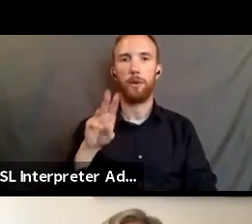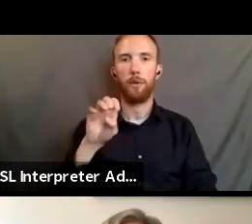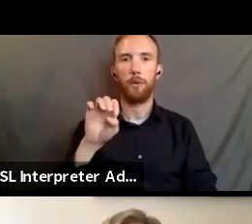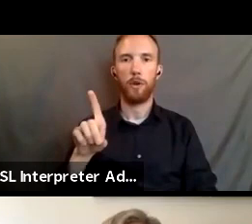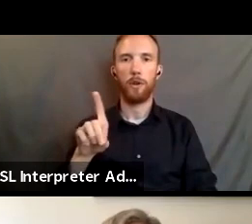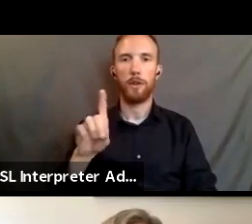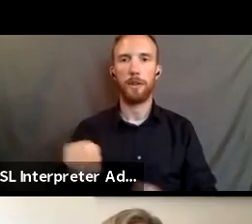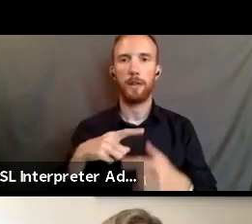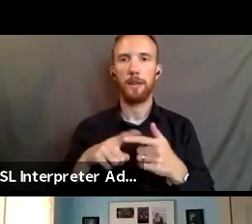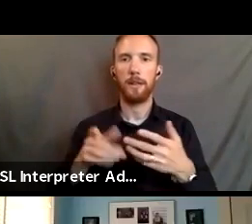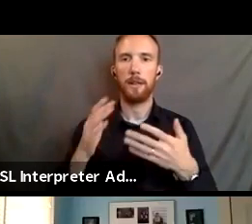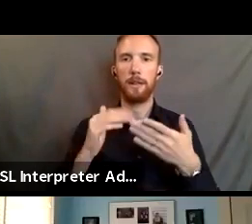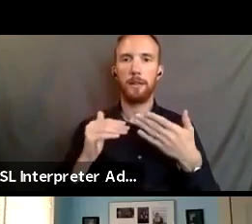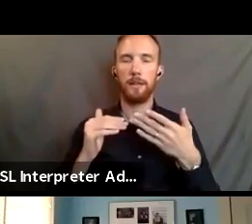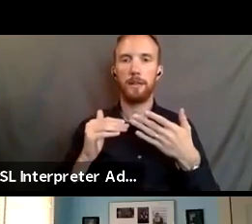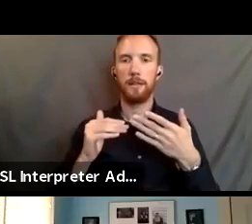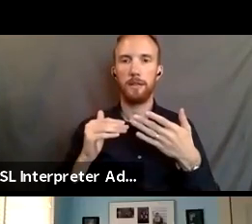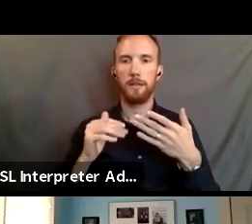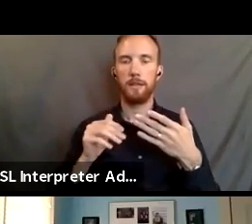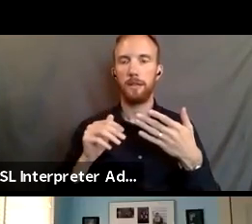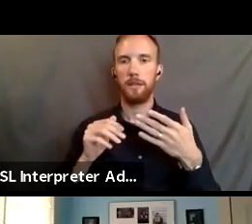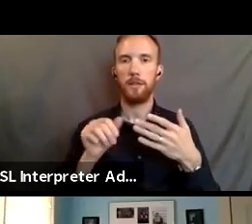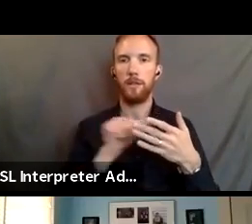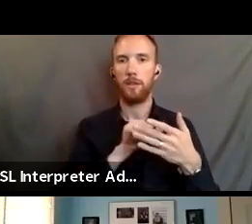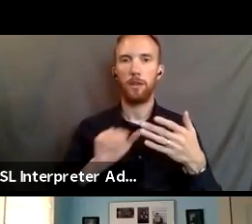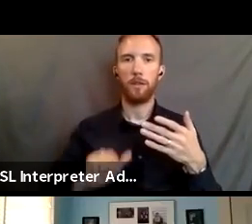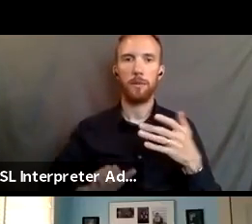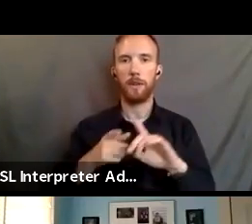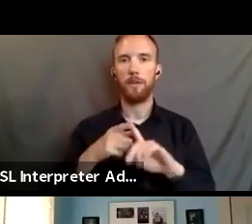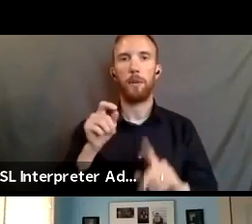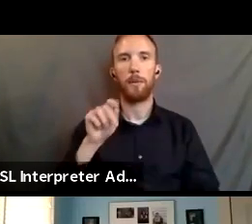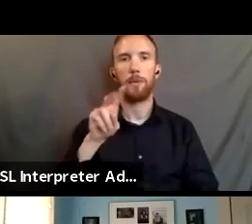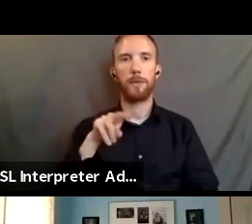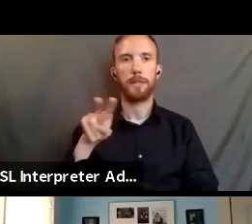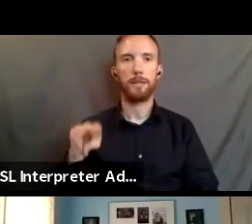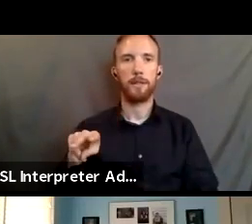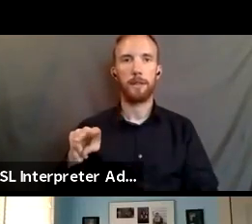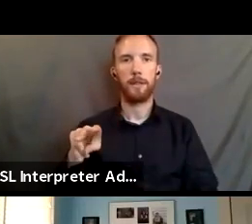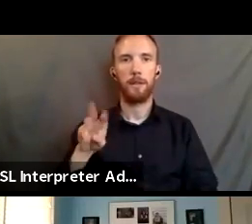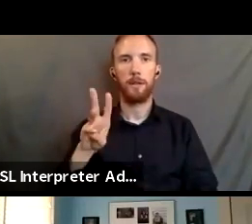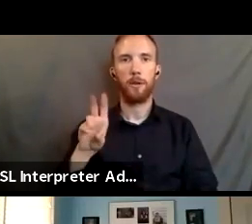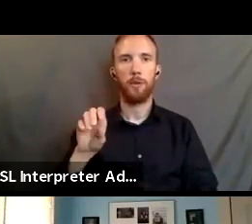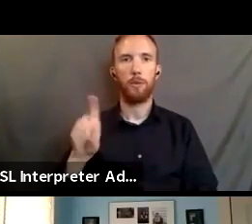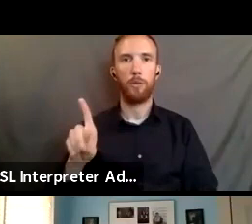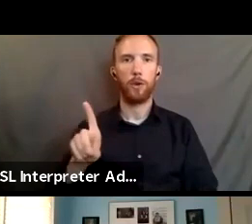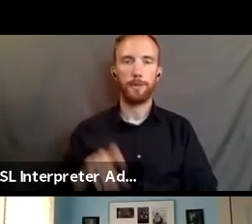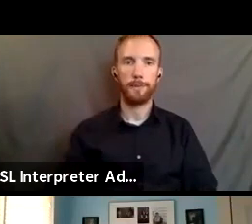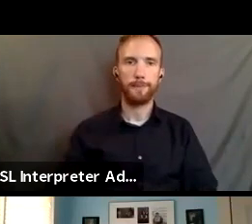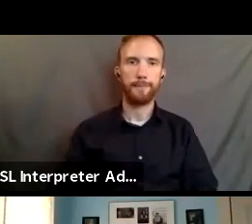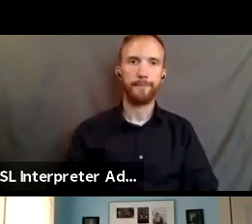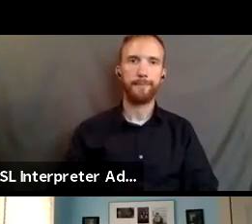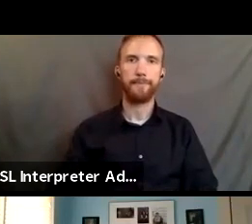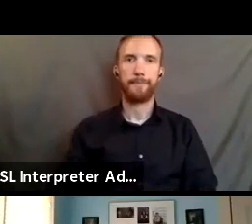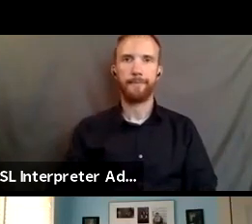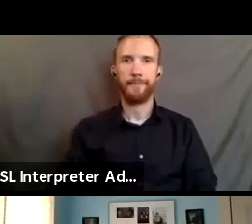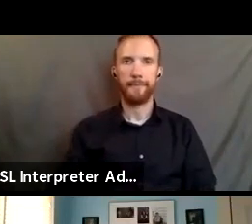alderman michael rodriguez from the 22nd ward alderman